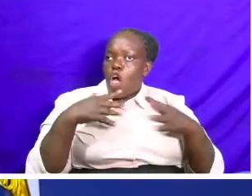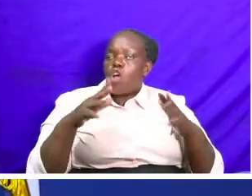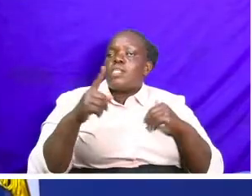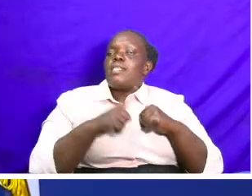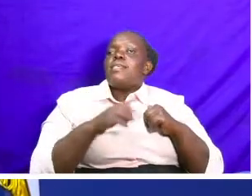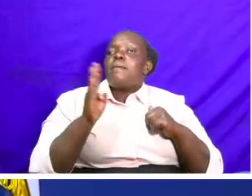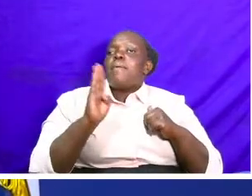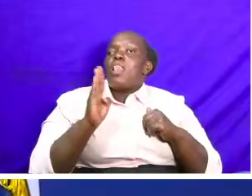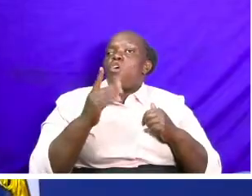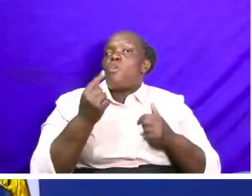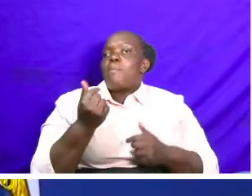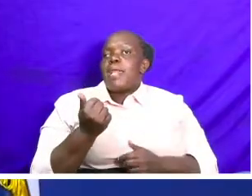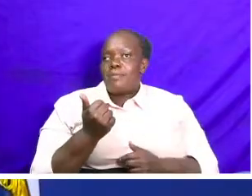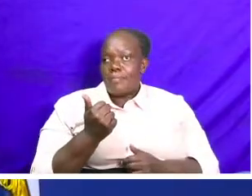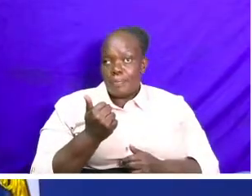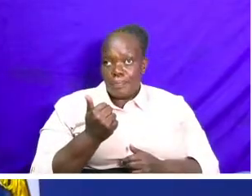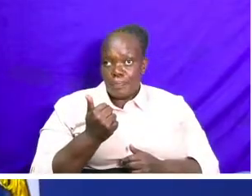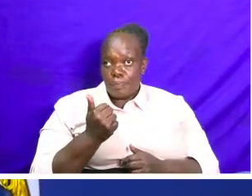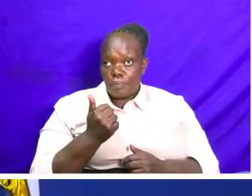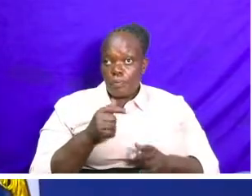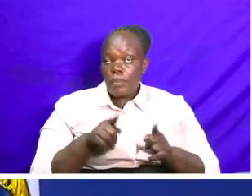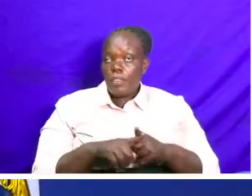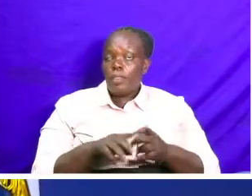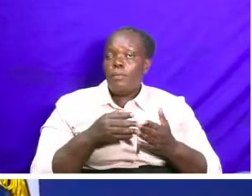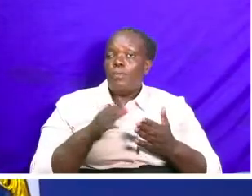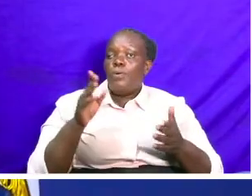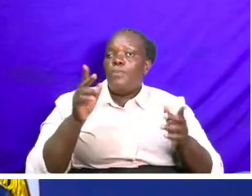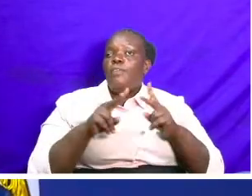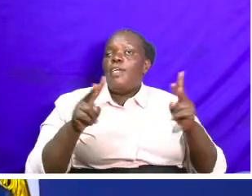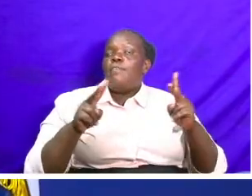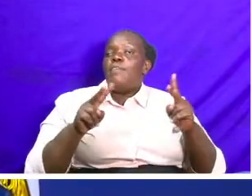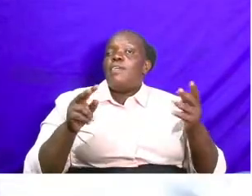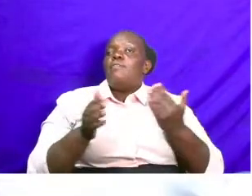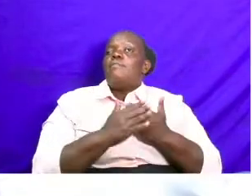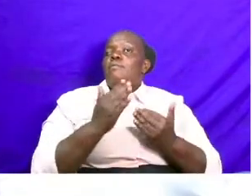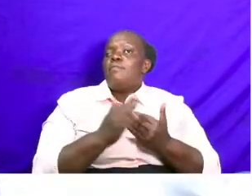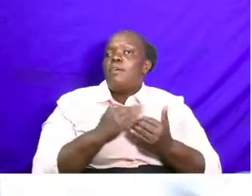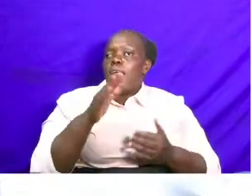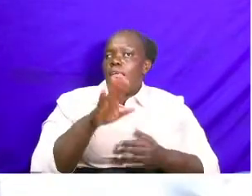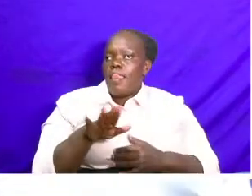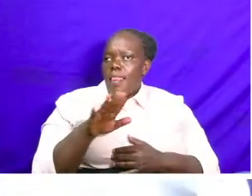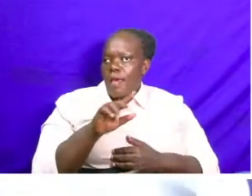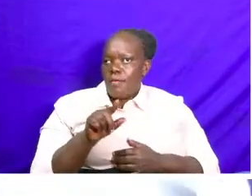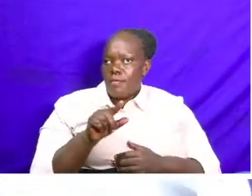shillings. And it's even more. That's just a very conservative estimate.